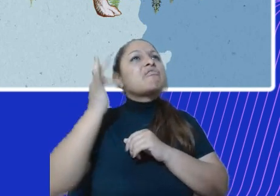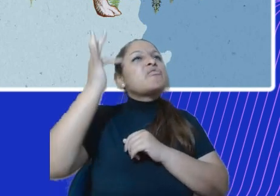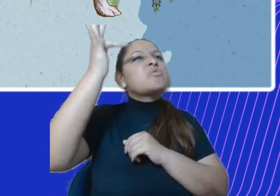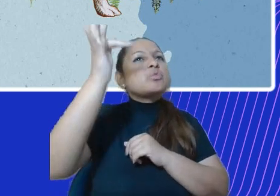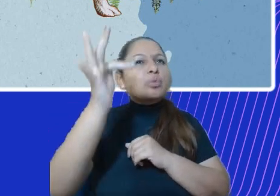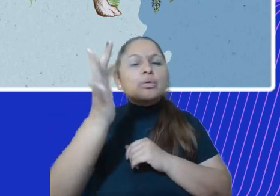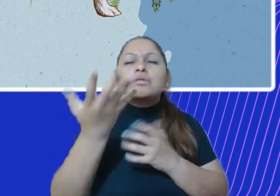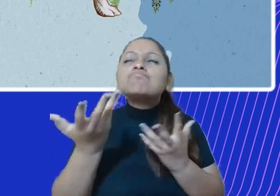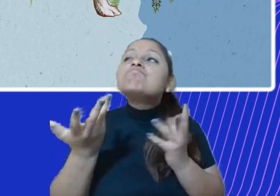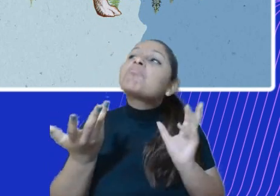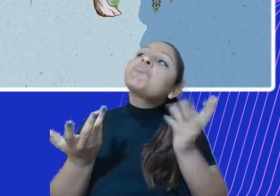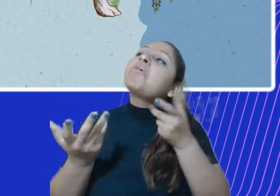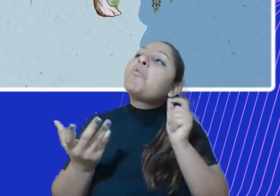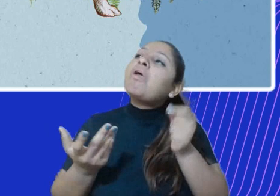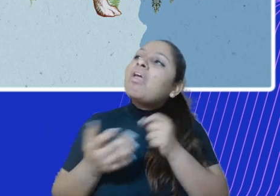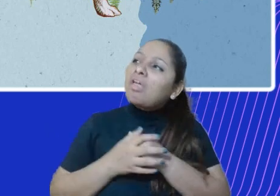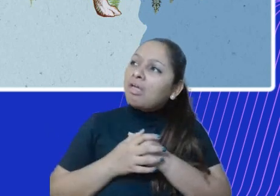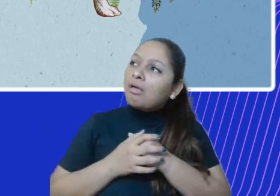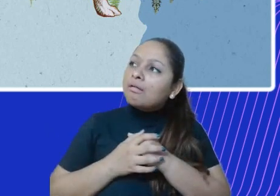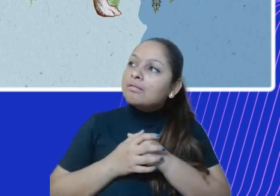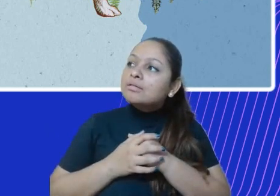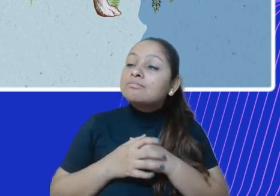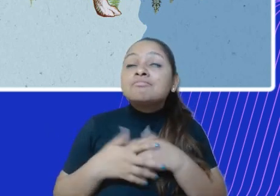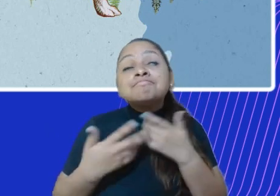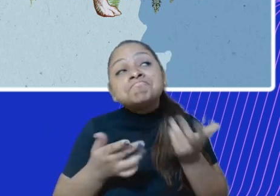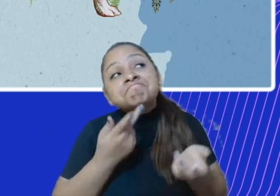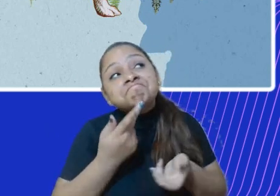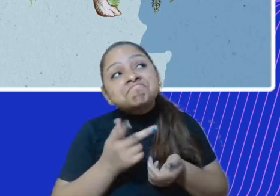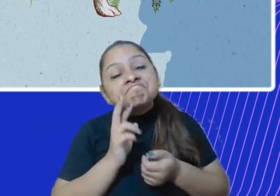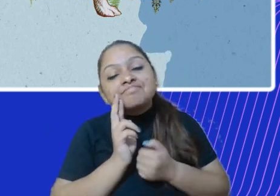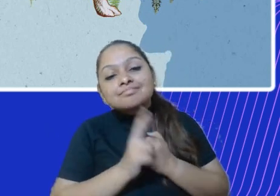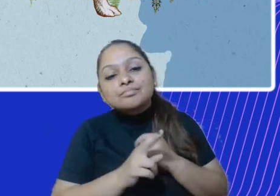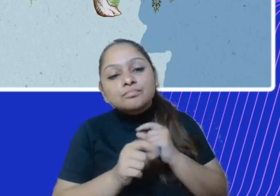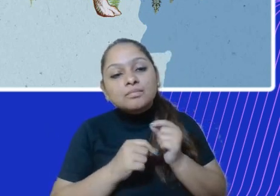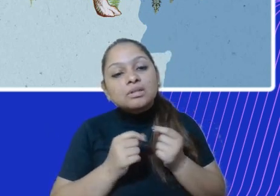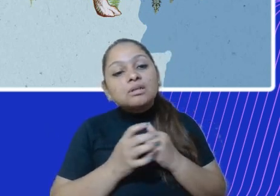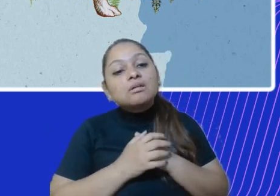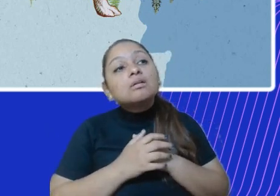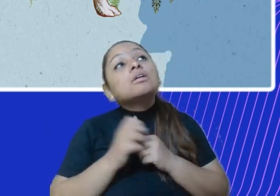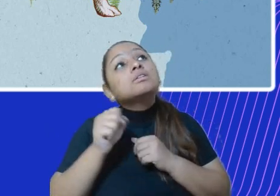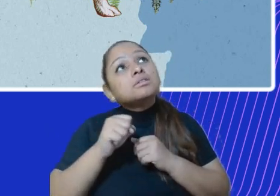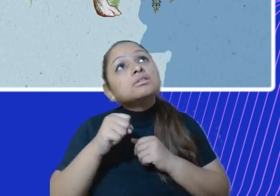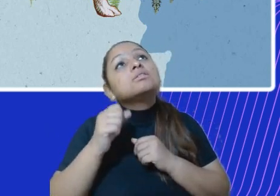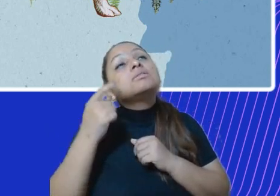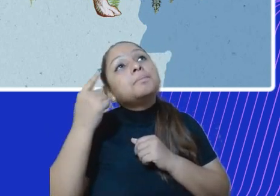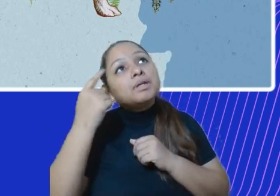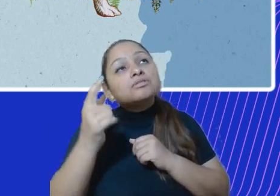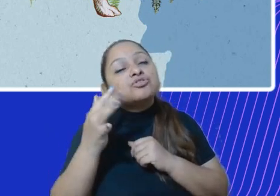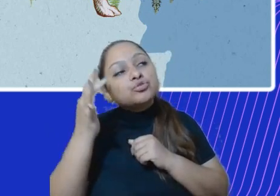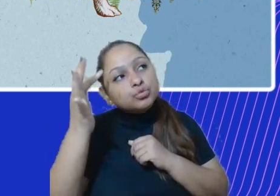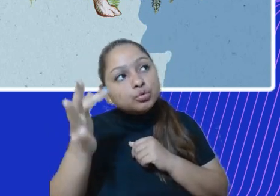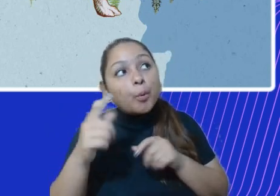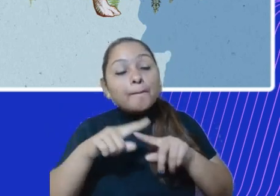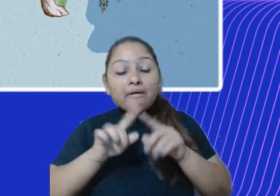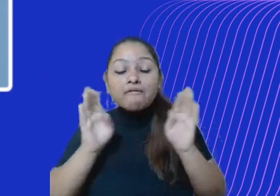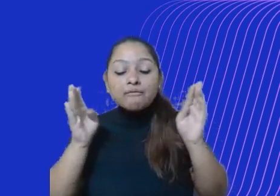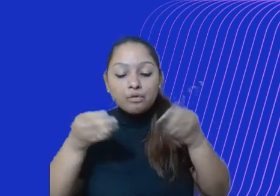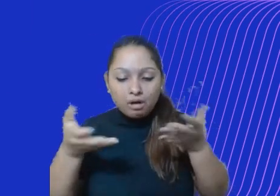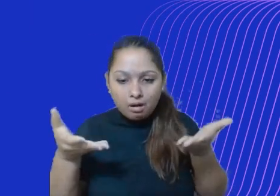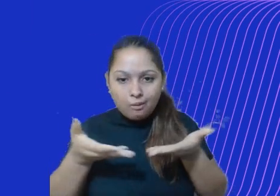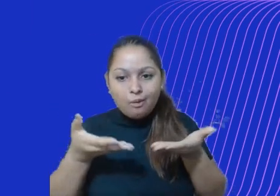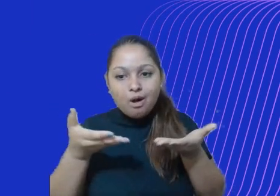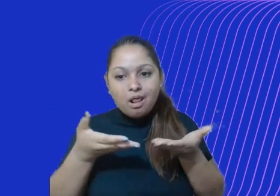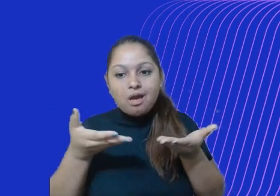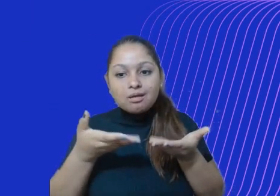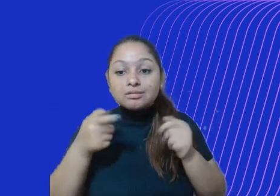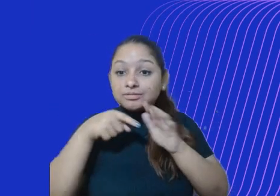to happen? And we have to let people down and say, we think about the future, but we look at the